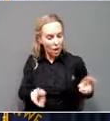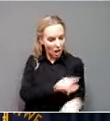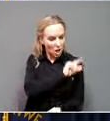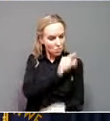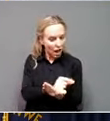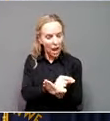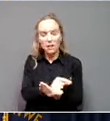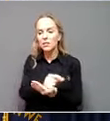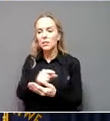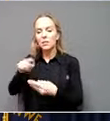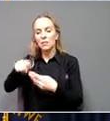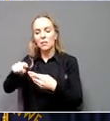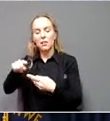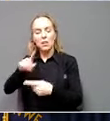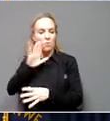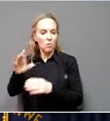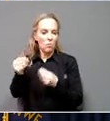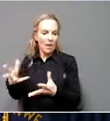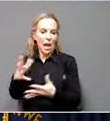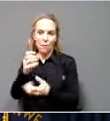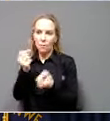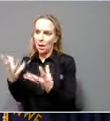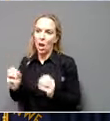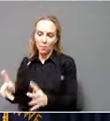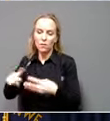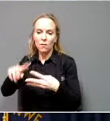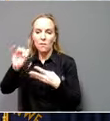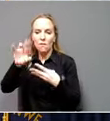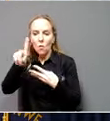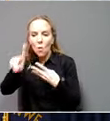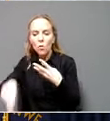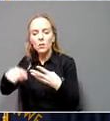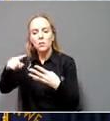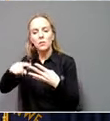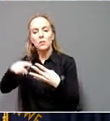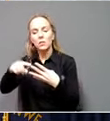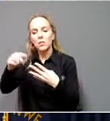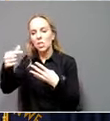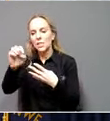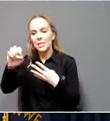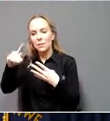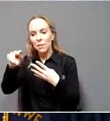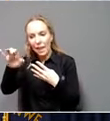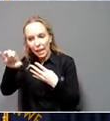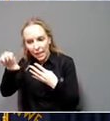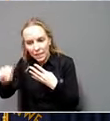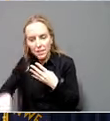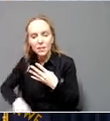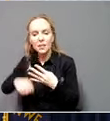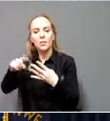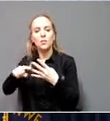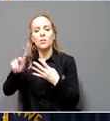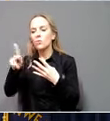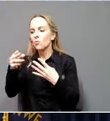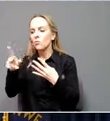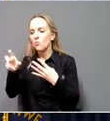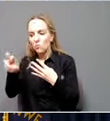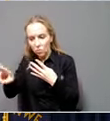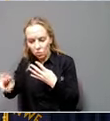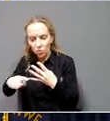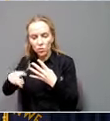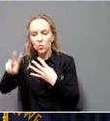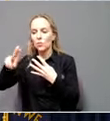Company, UPS, GE Appliances, and Kroger. And in putting this together, community